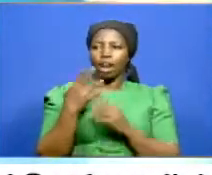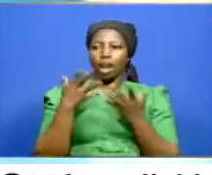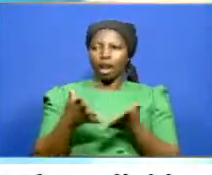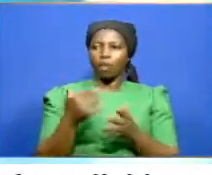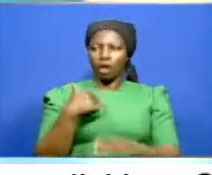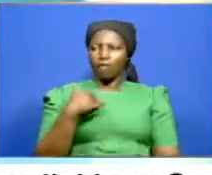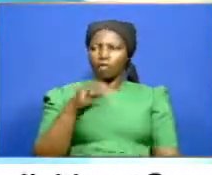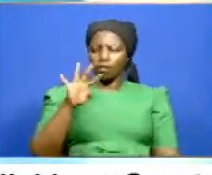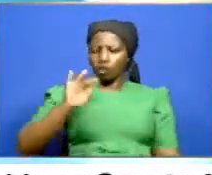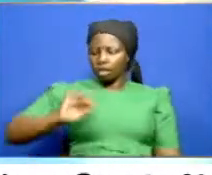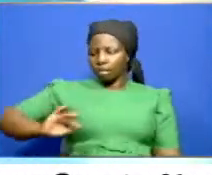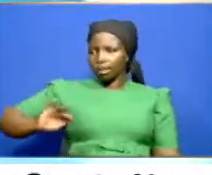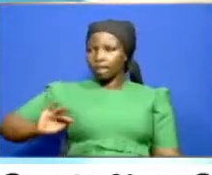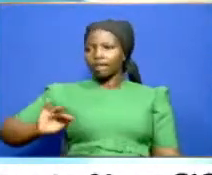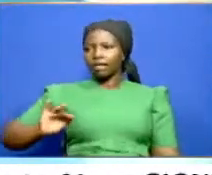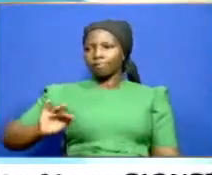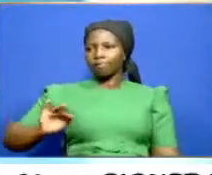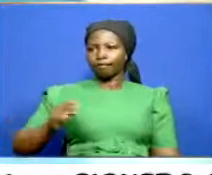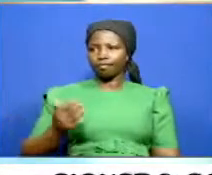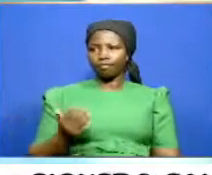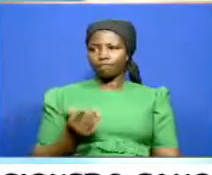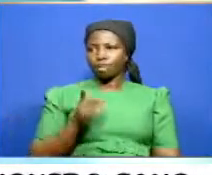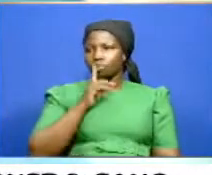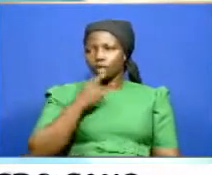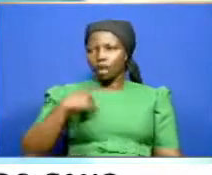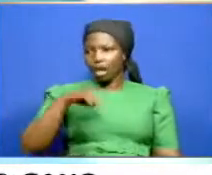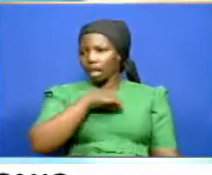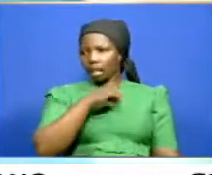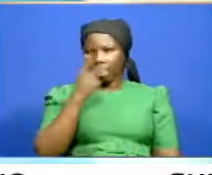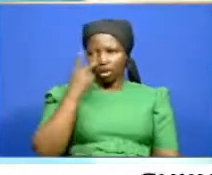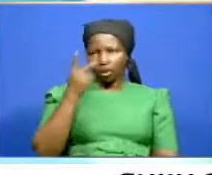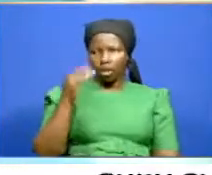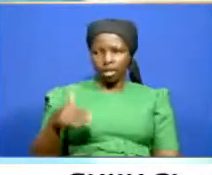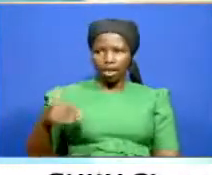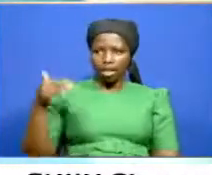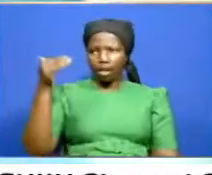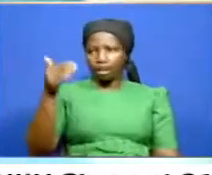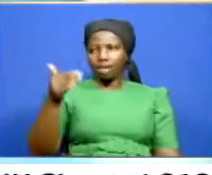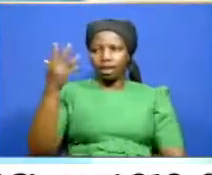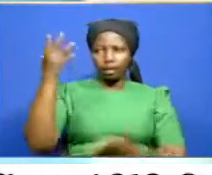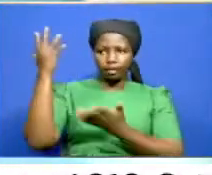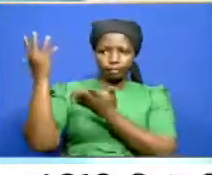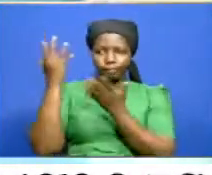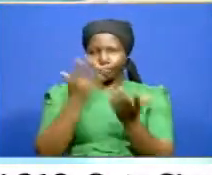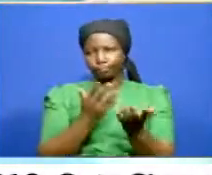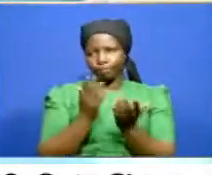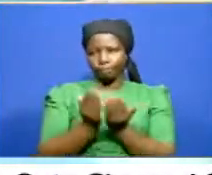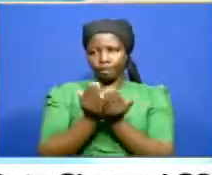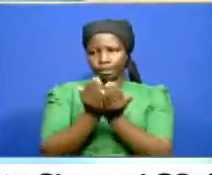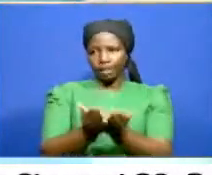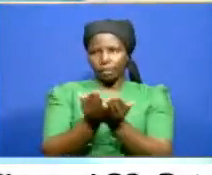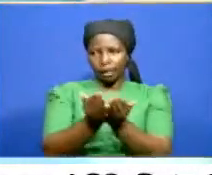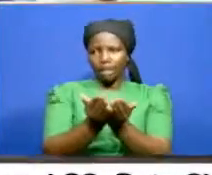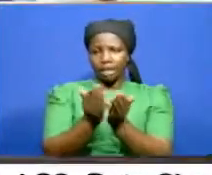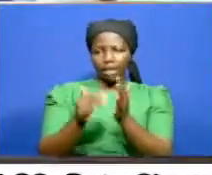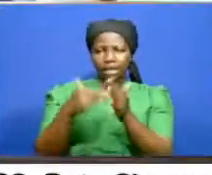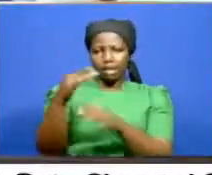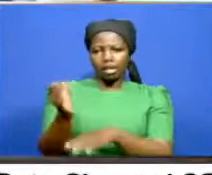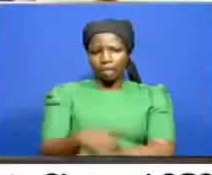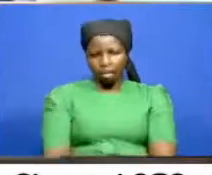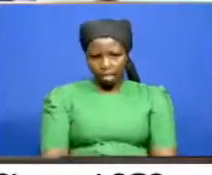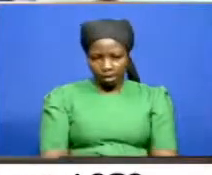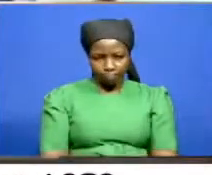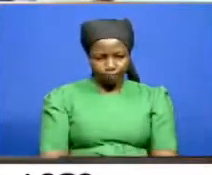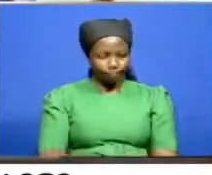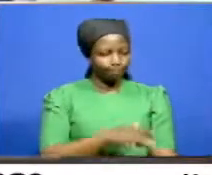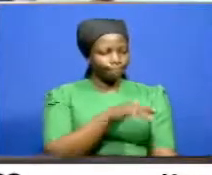left, mm-hmm. in the store. So we're looking into the next shipment, mm-hmm. next month. Okay. Yeah. And now in